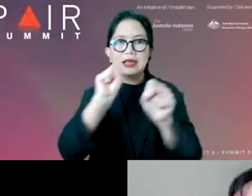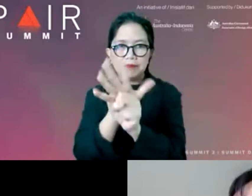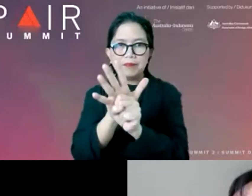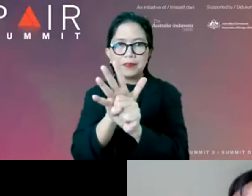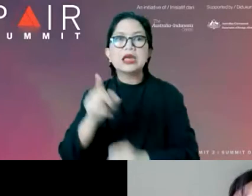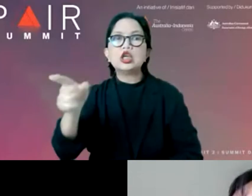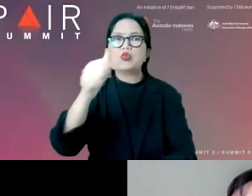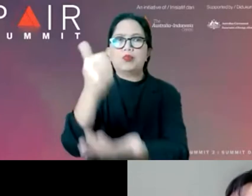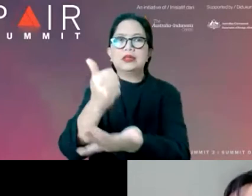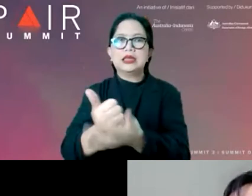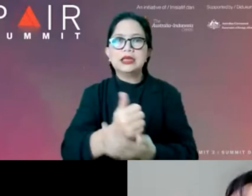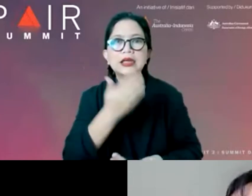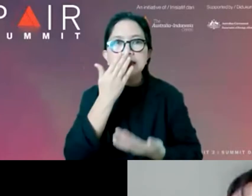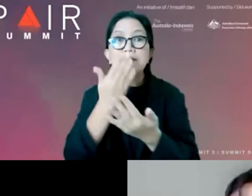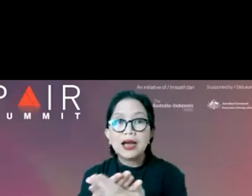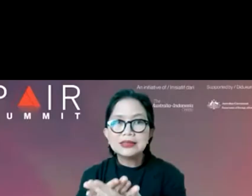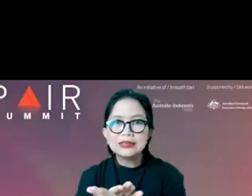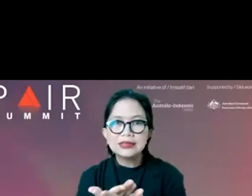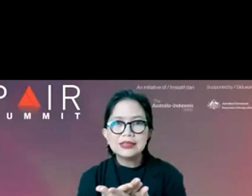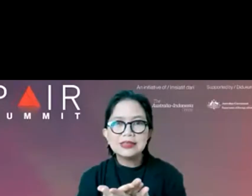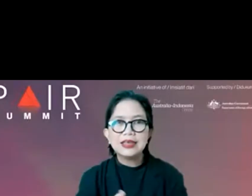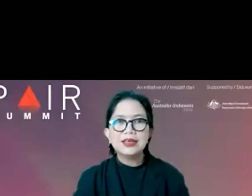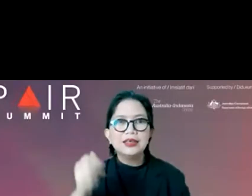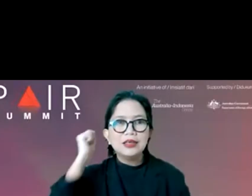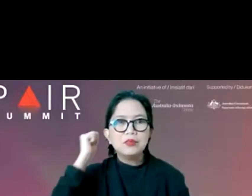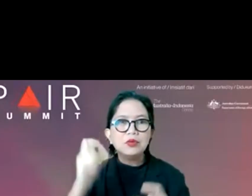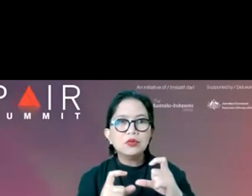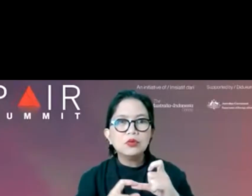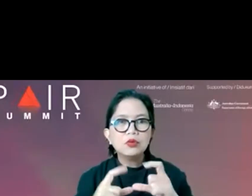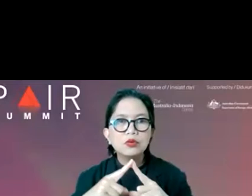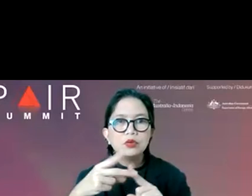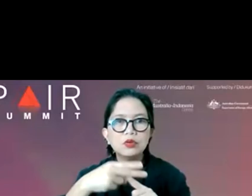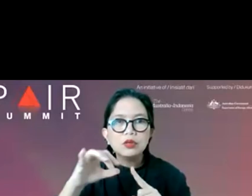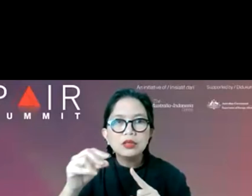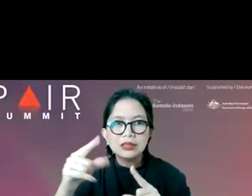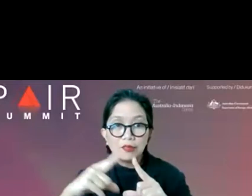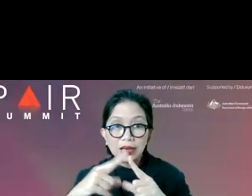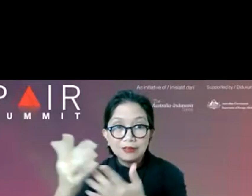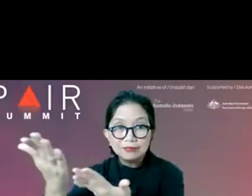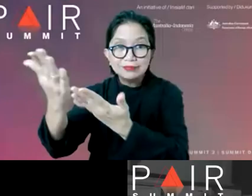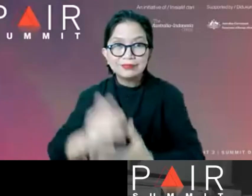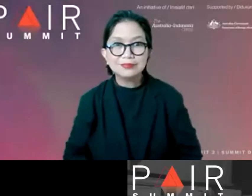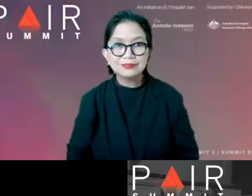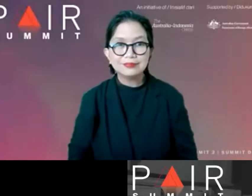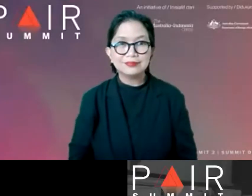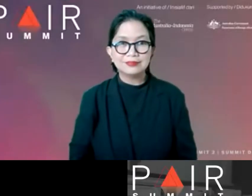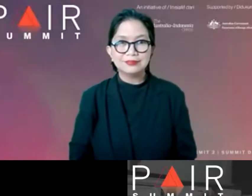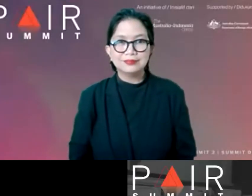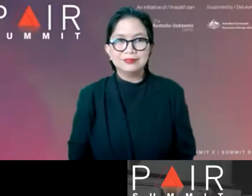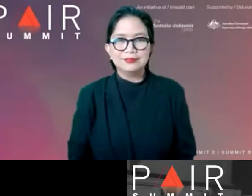Bu Safir, I'll go to you now, and then just a quick wrap up from Jeff, because I just think that the whole thing around the